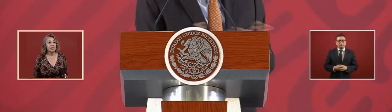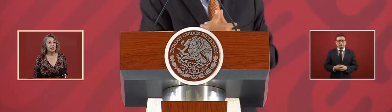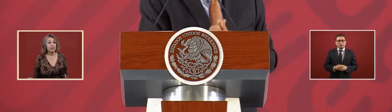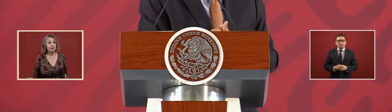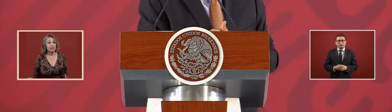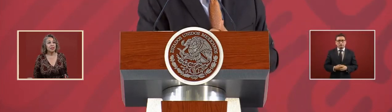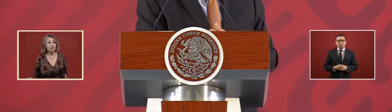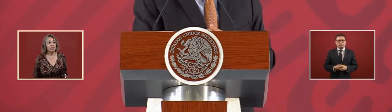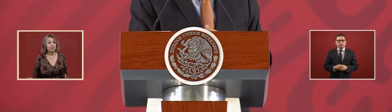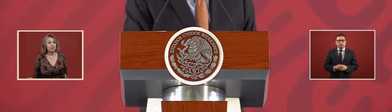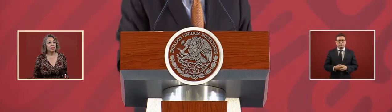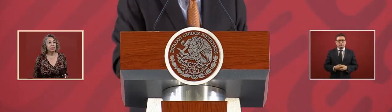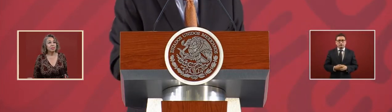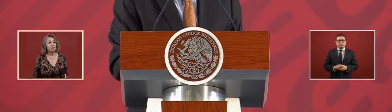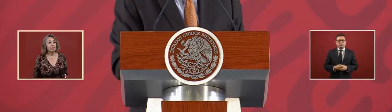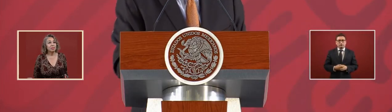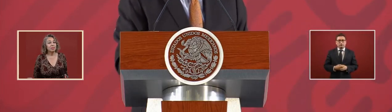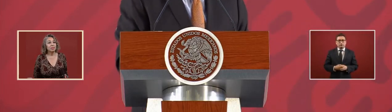essence,